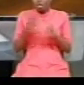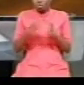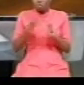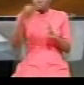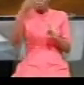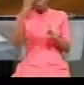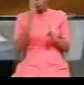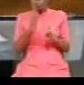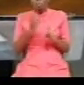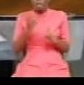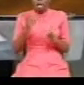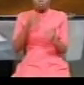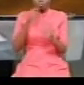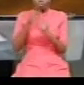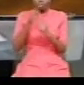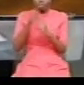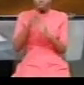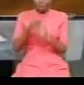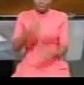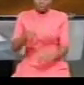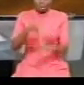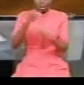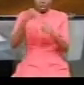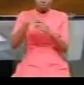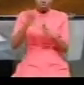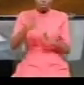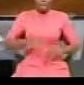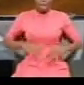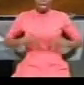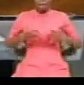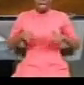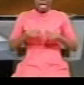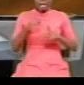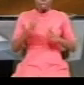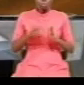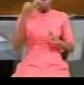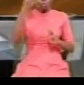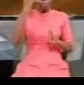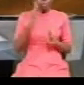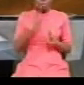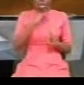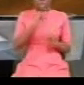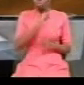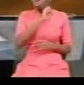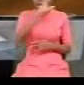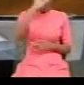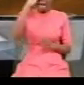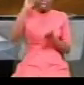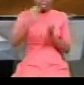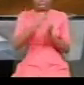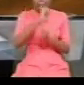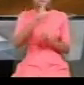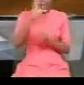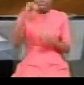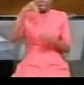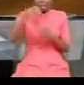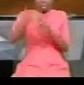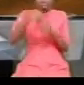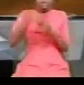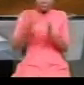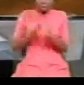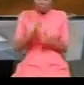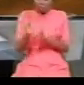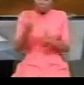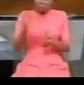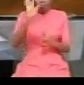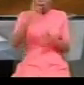God pinpoints specific area of your life, as the Spirit of God is shining light into the corners of